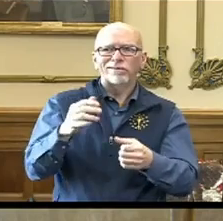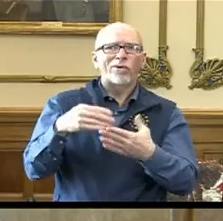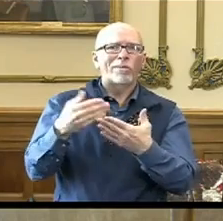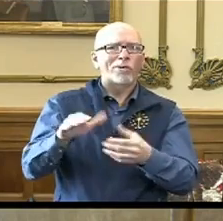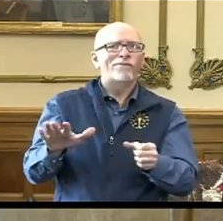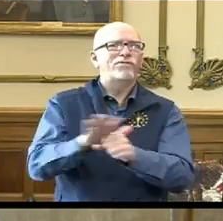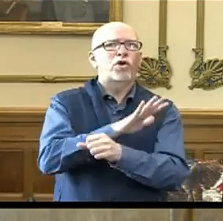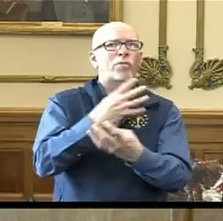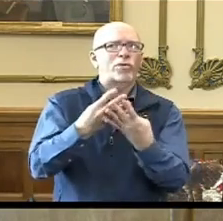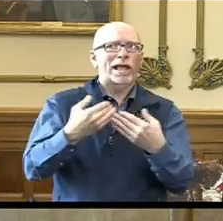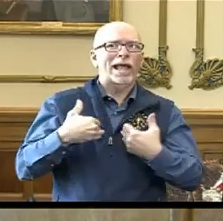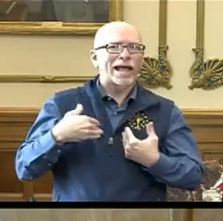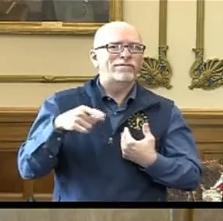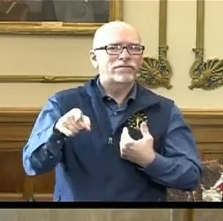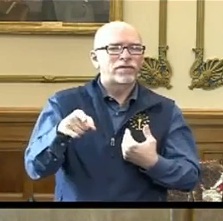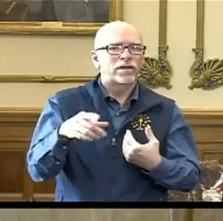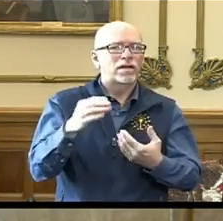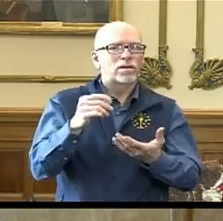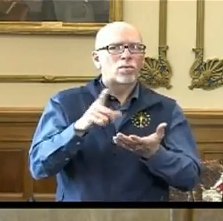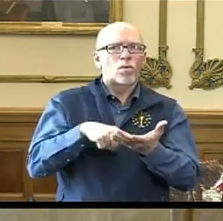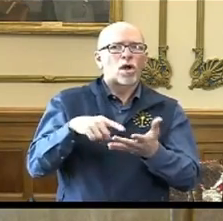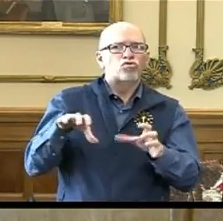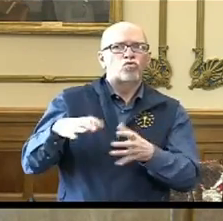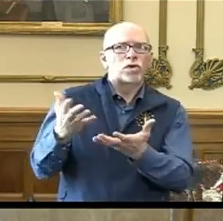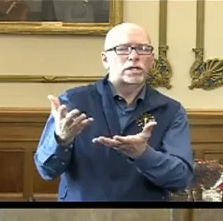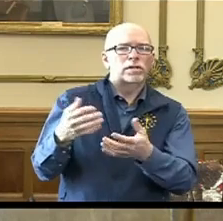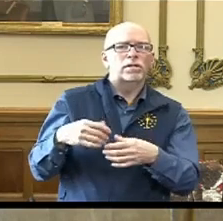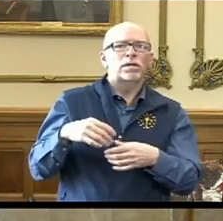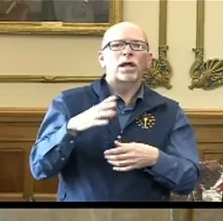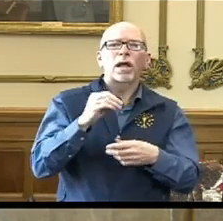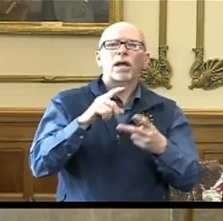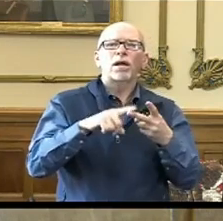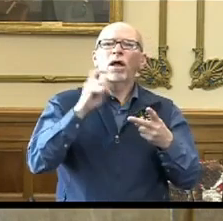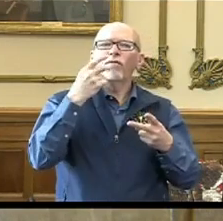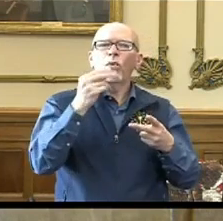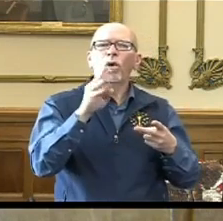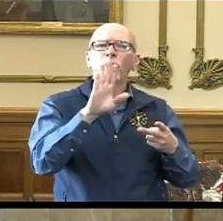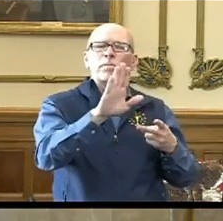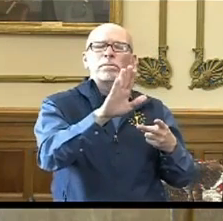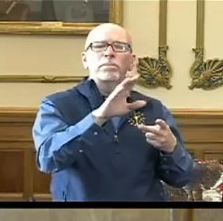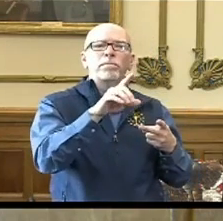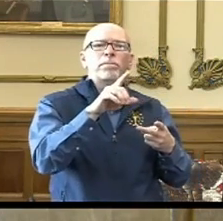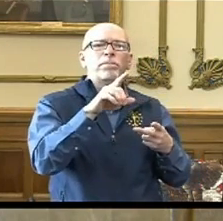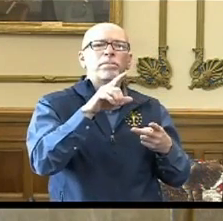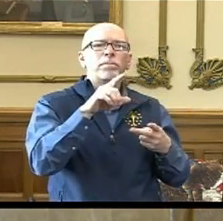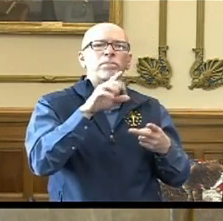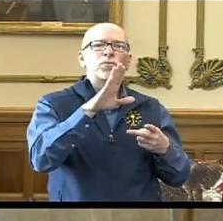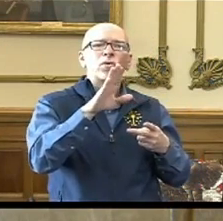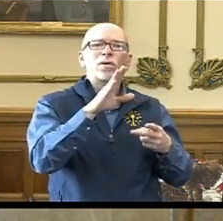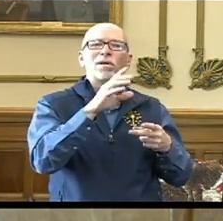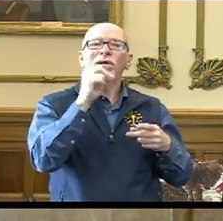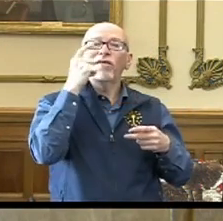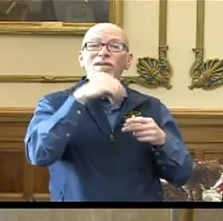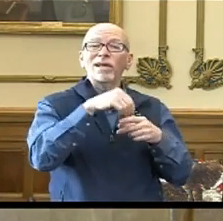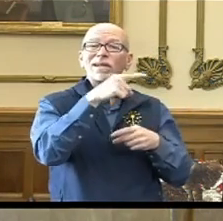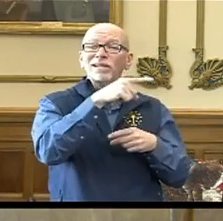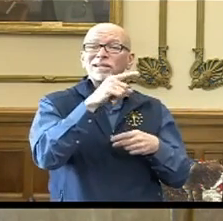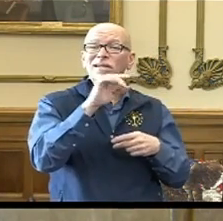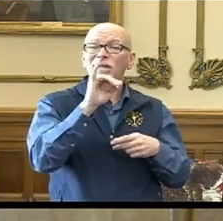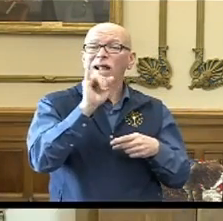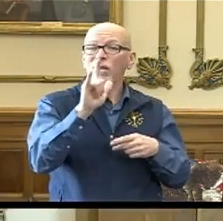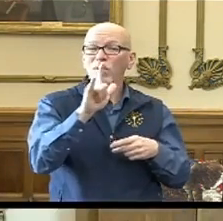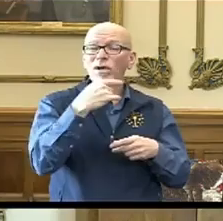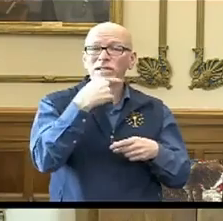prison population now has it, and what's being done? And for Governor Holcomb, your counterpart in Illinois, Governor J.B. Pritzker, says he